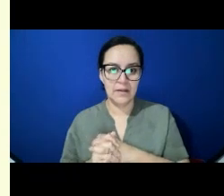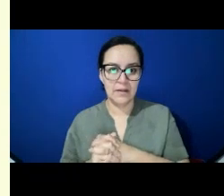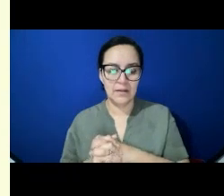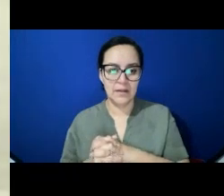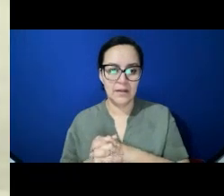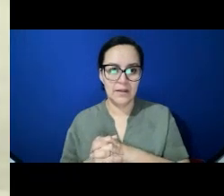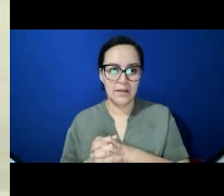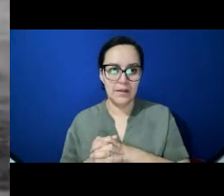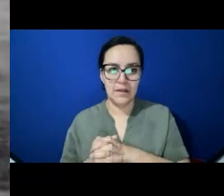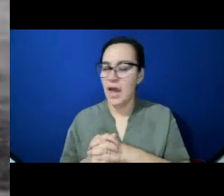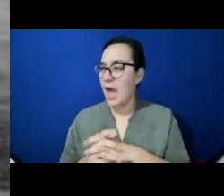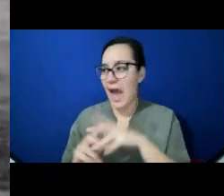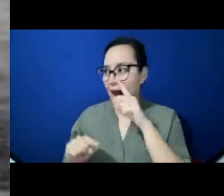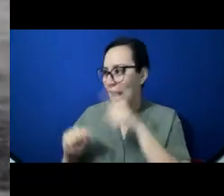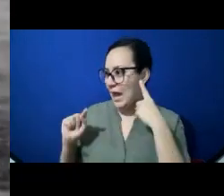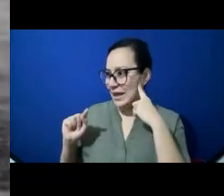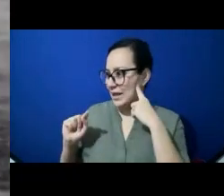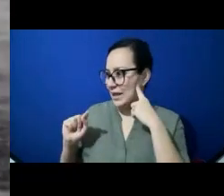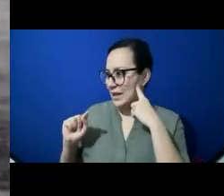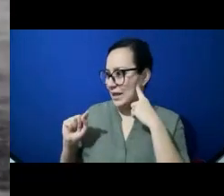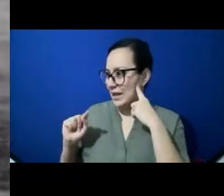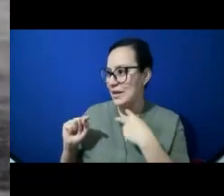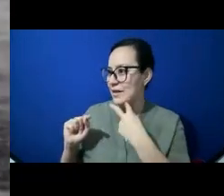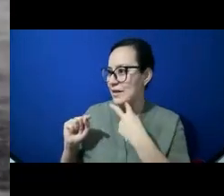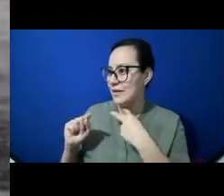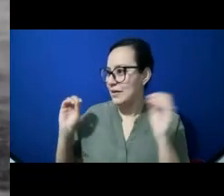No se escucha el volumen, lo de Ray. No sé si.